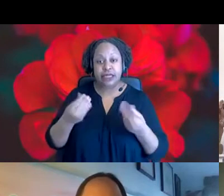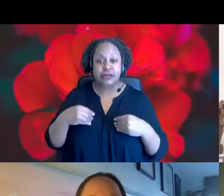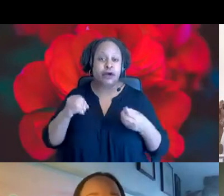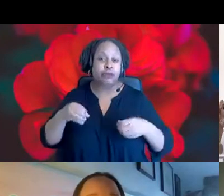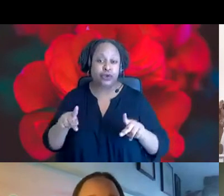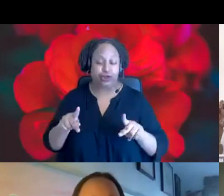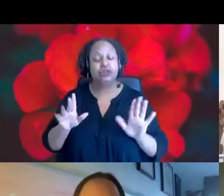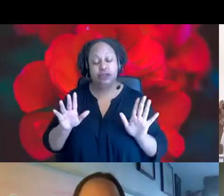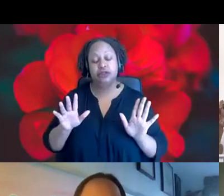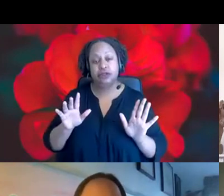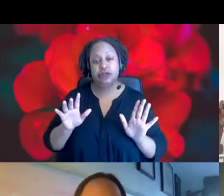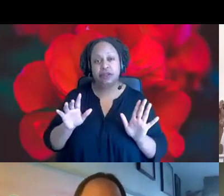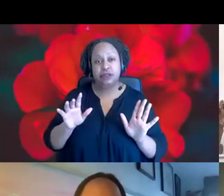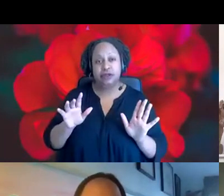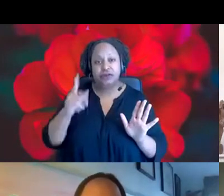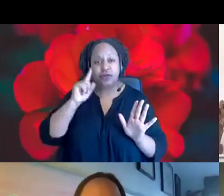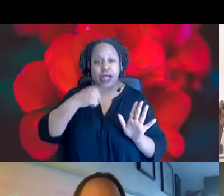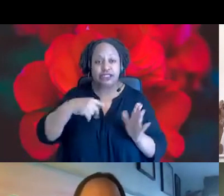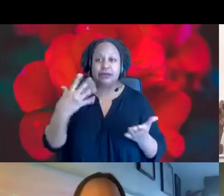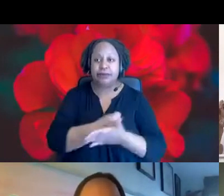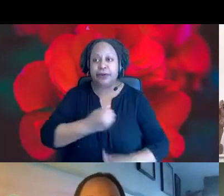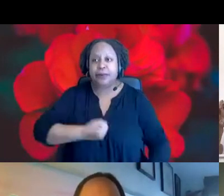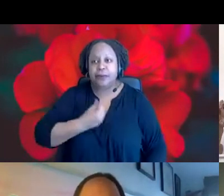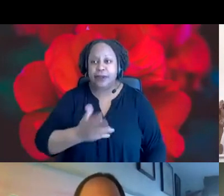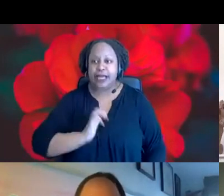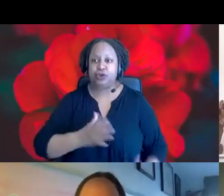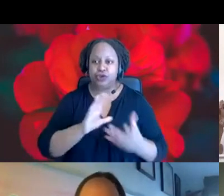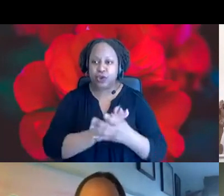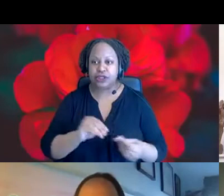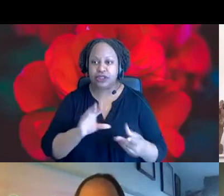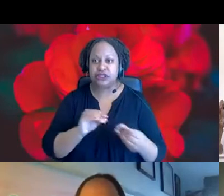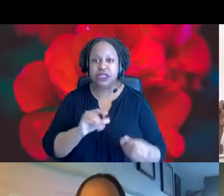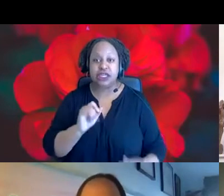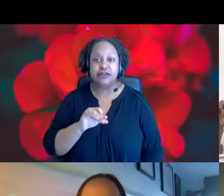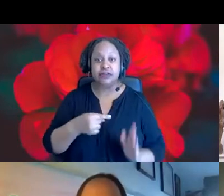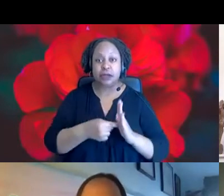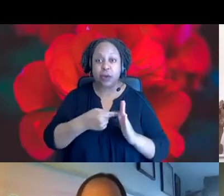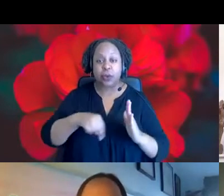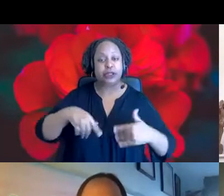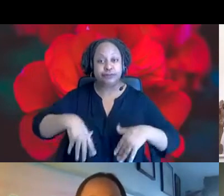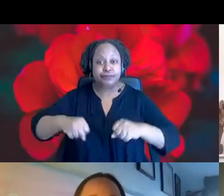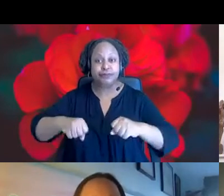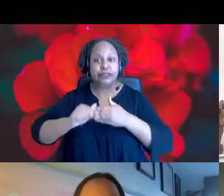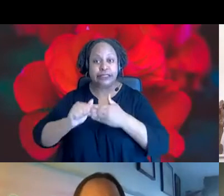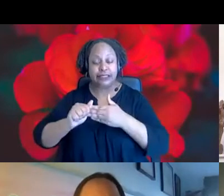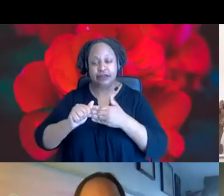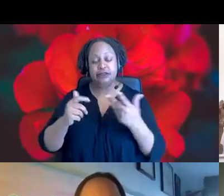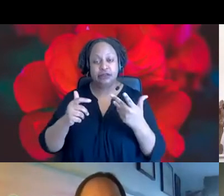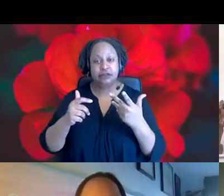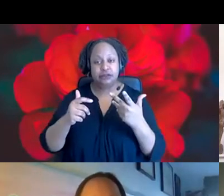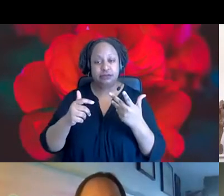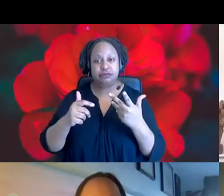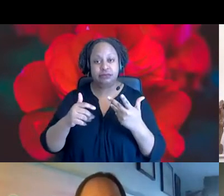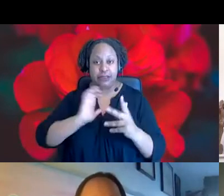say, what if we told our own stories? What does that look like if we're leading the way? And companies who were struggling with